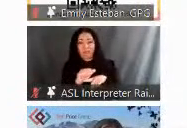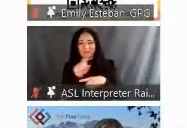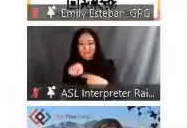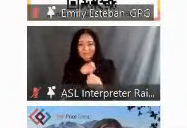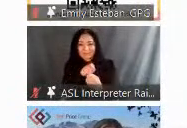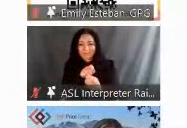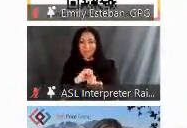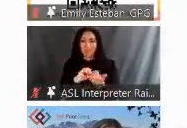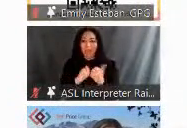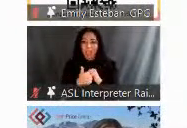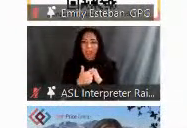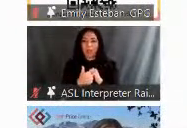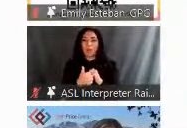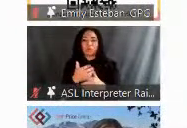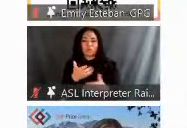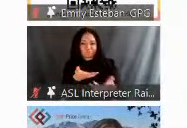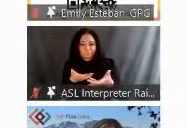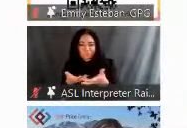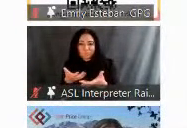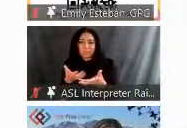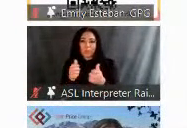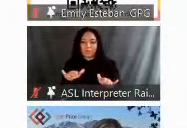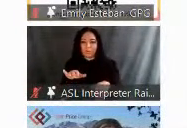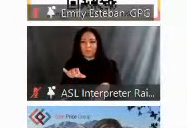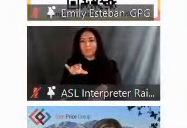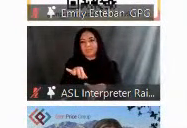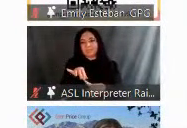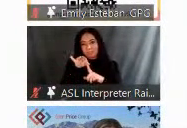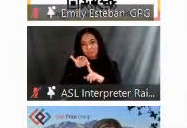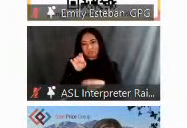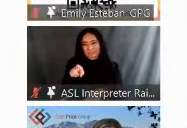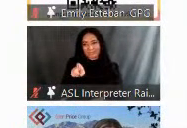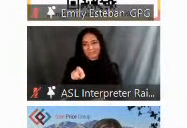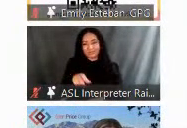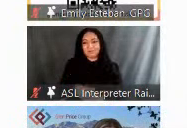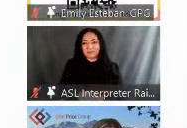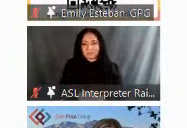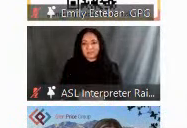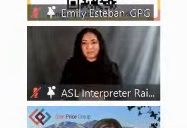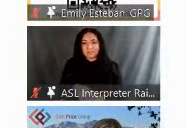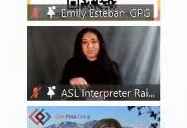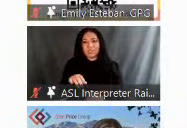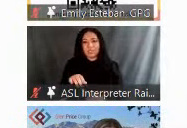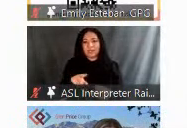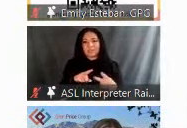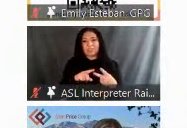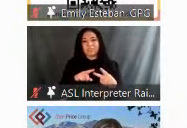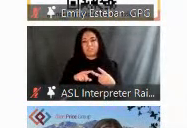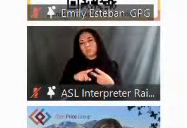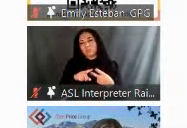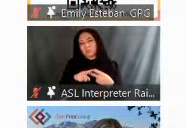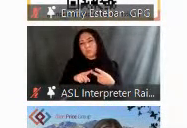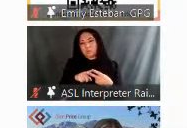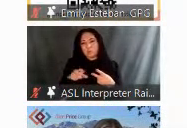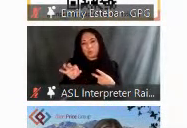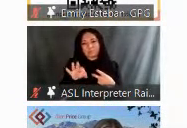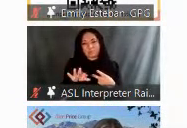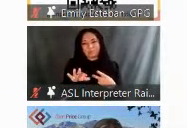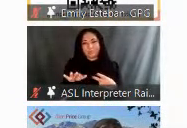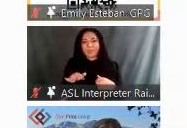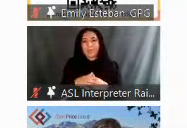with children with special needs. And that was one of the 2 points I had. And then,